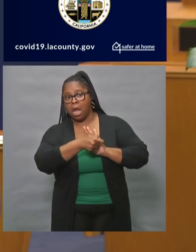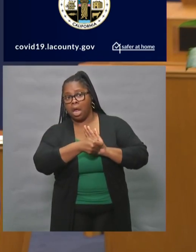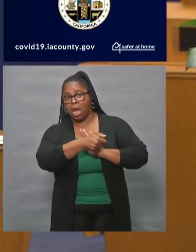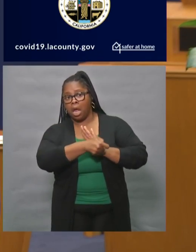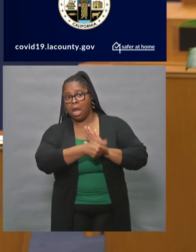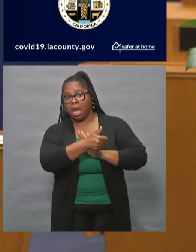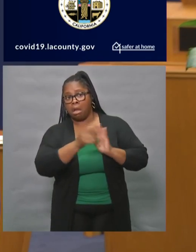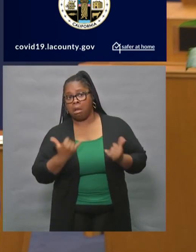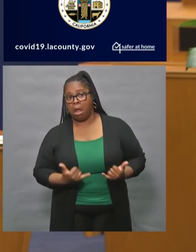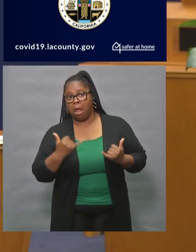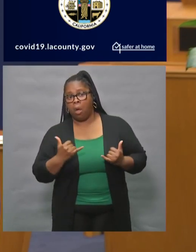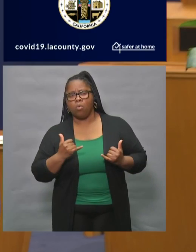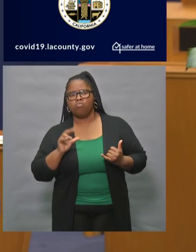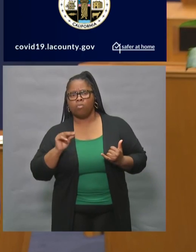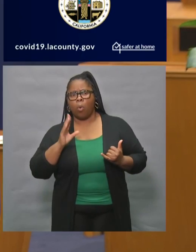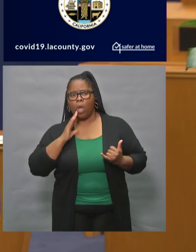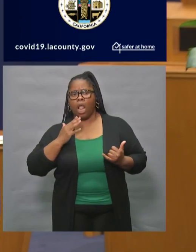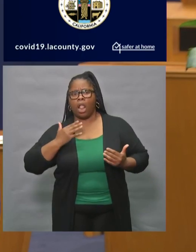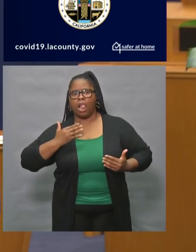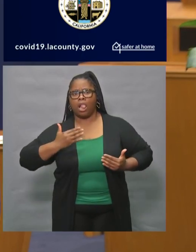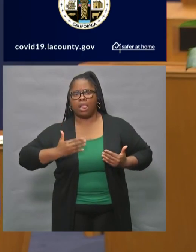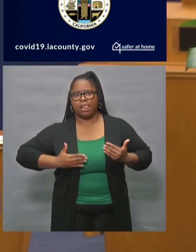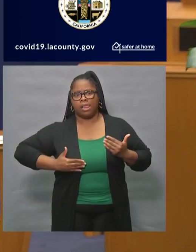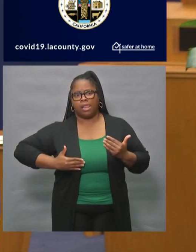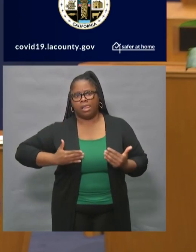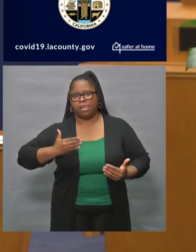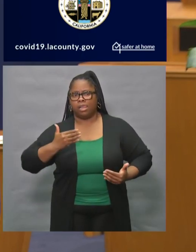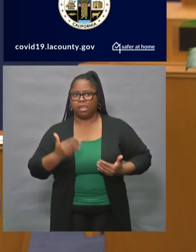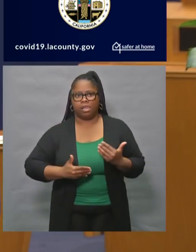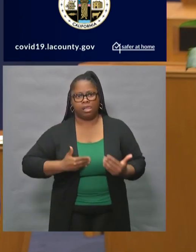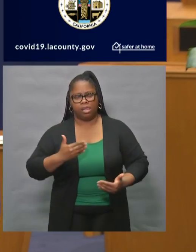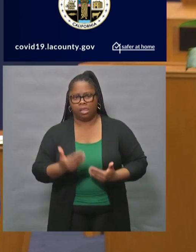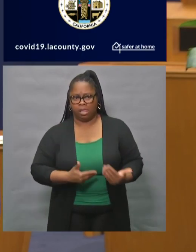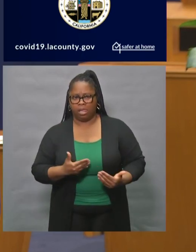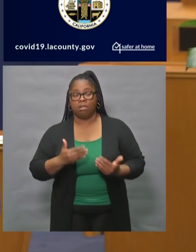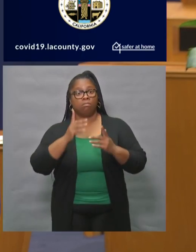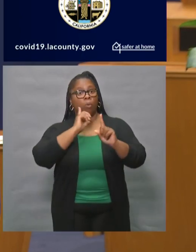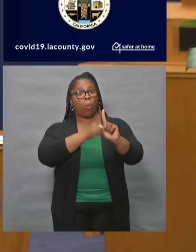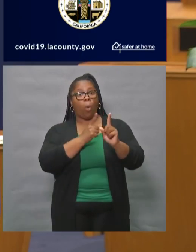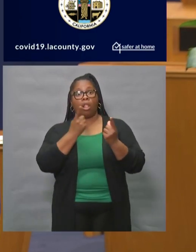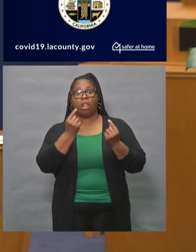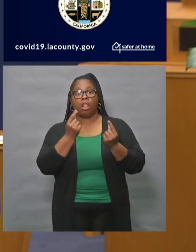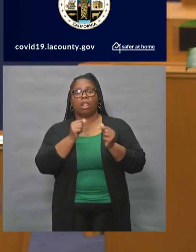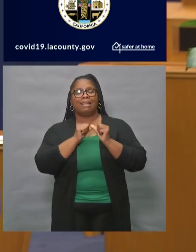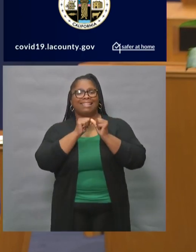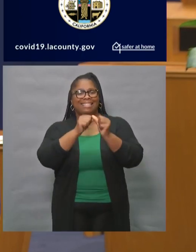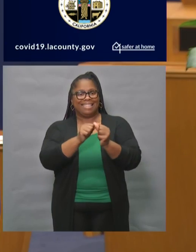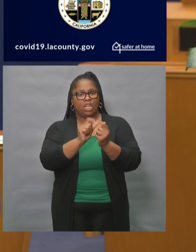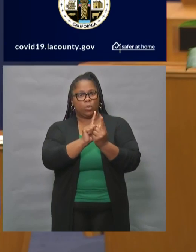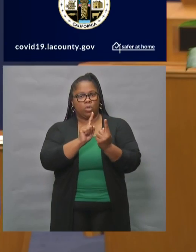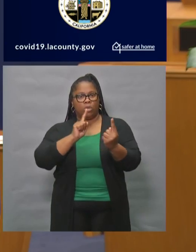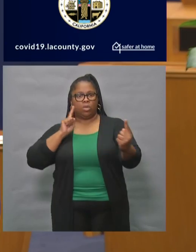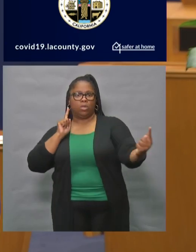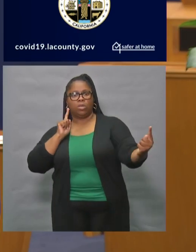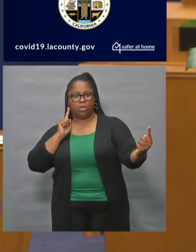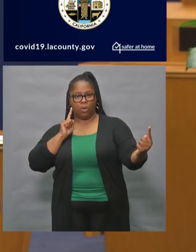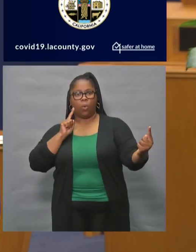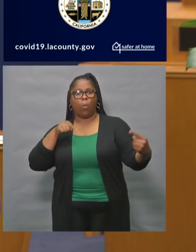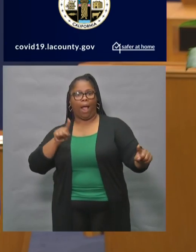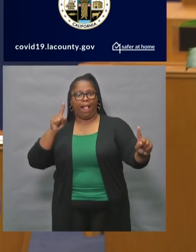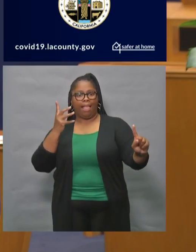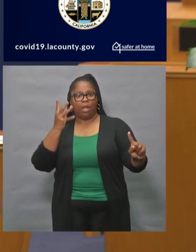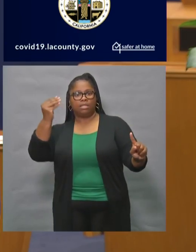way, with a focus on how we can maintain physical distancing when we're outside of our homes to the greatest extent possible, while